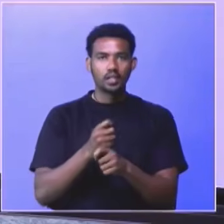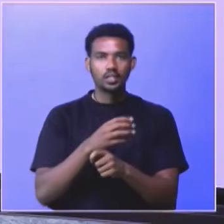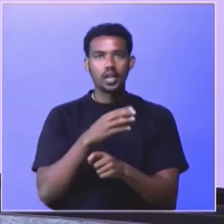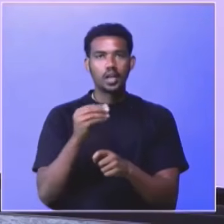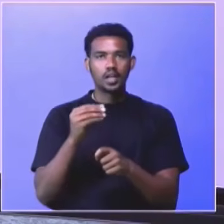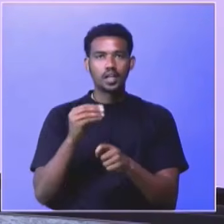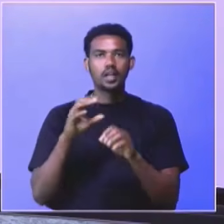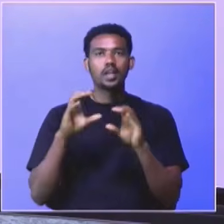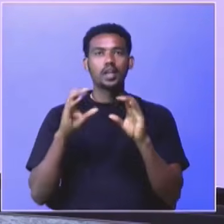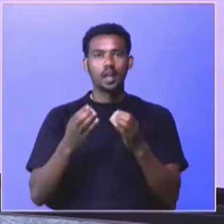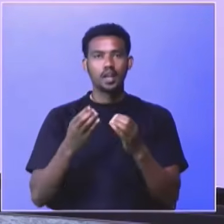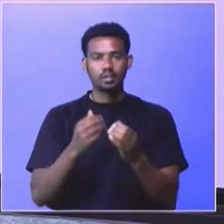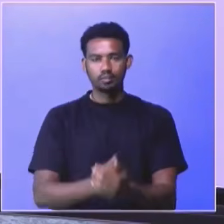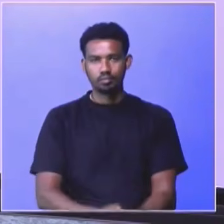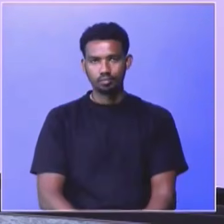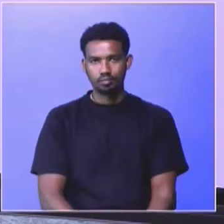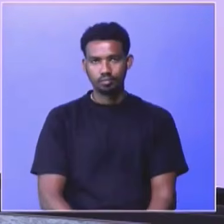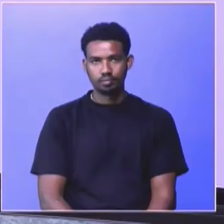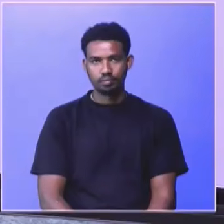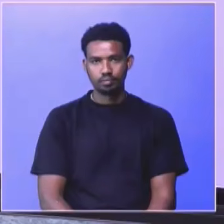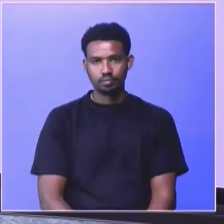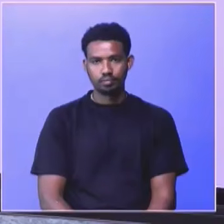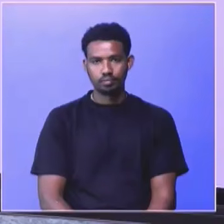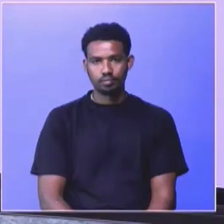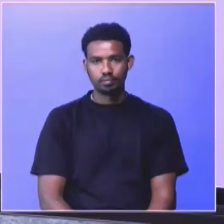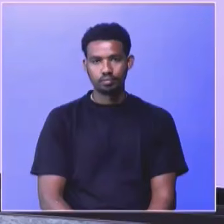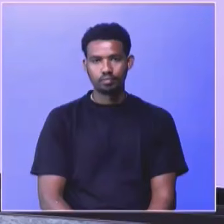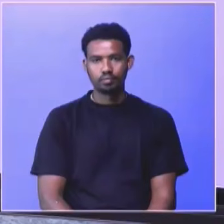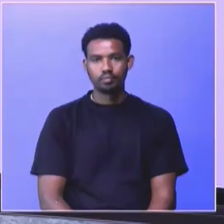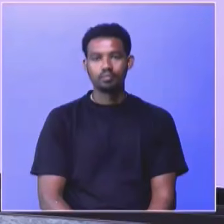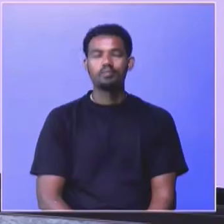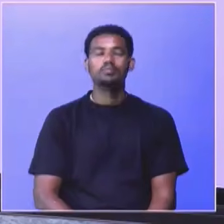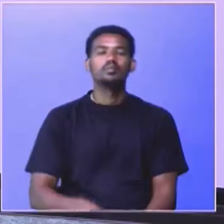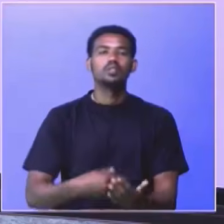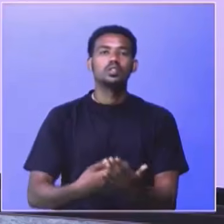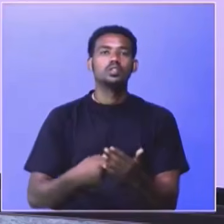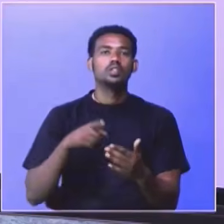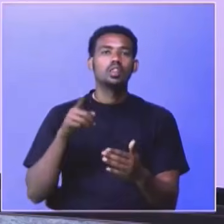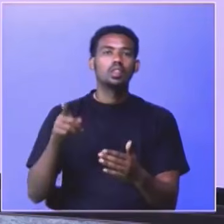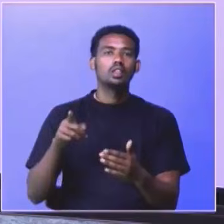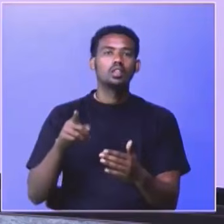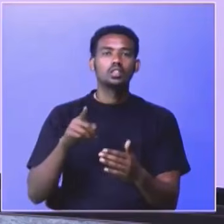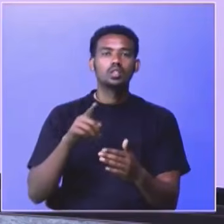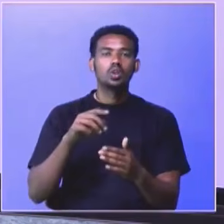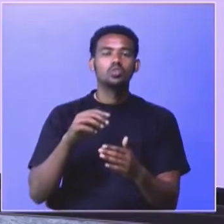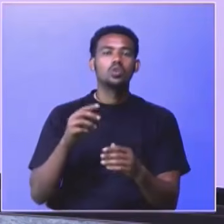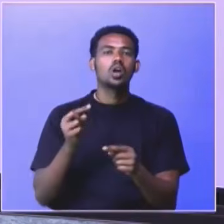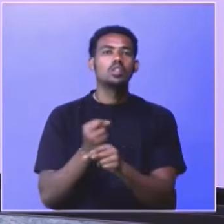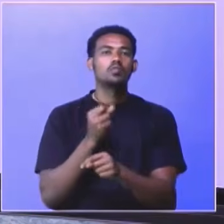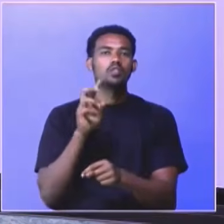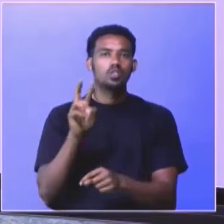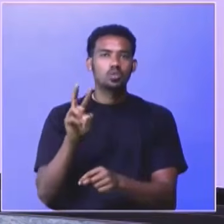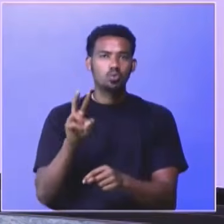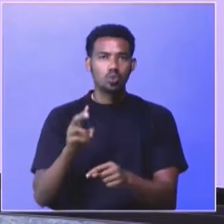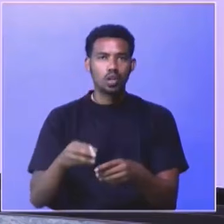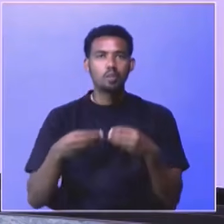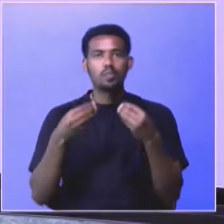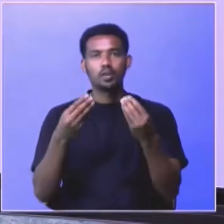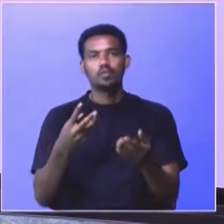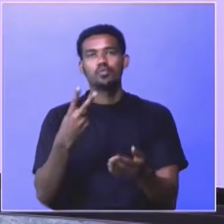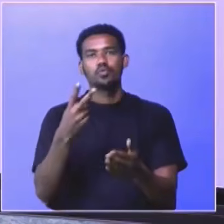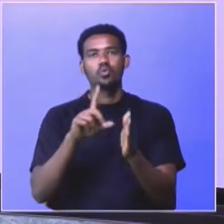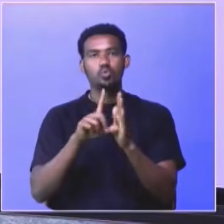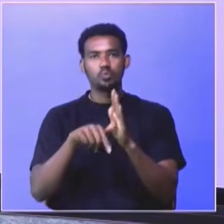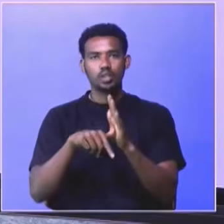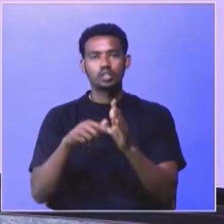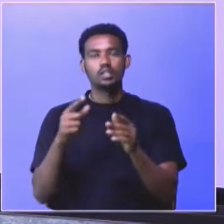and also your grade level, which grade you are. So this is also activity 2. Let me give you 2 minutes